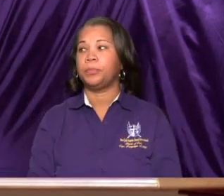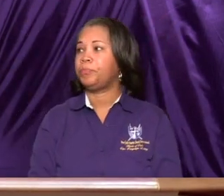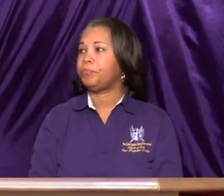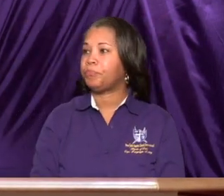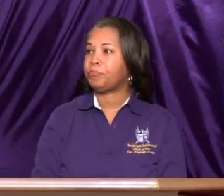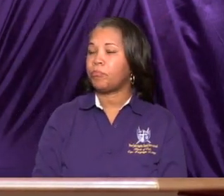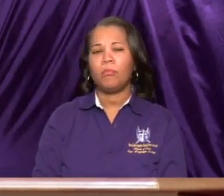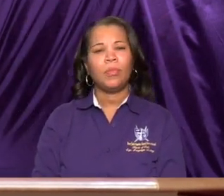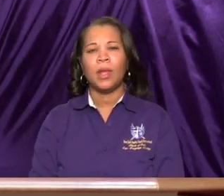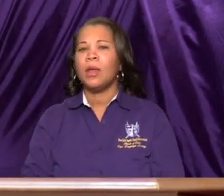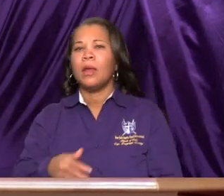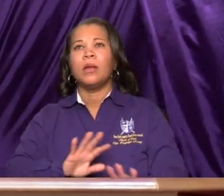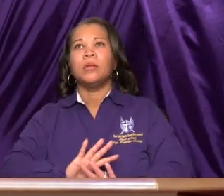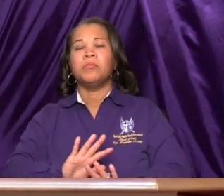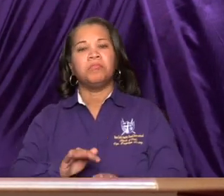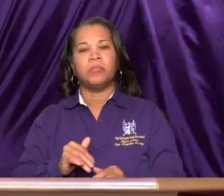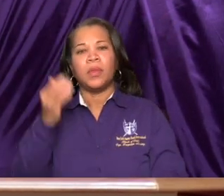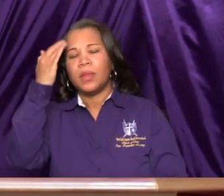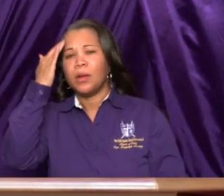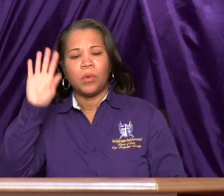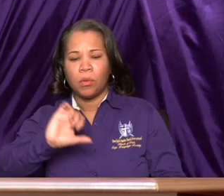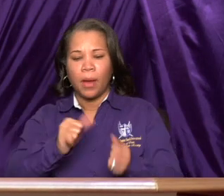They don't even know how you got to that place.